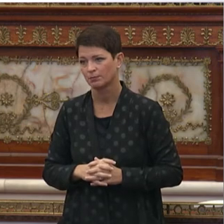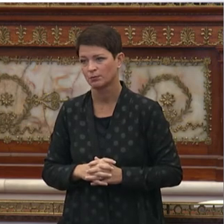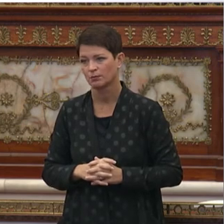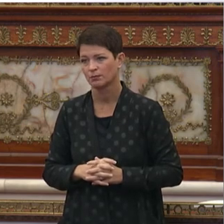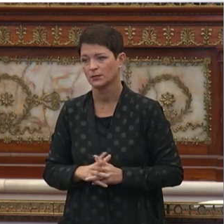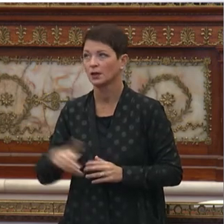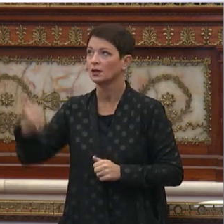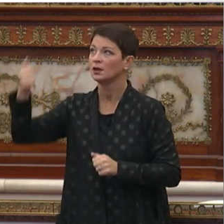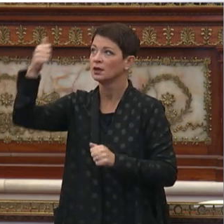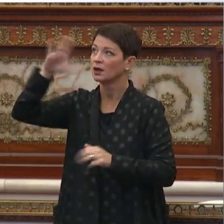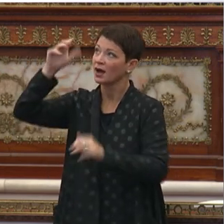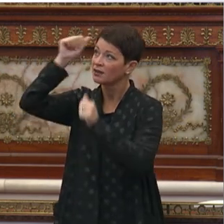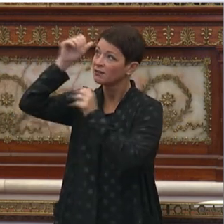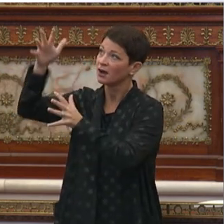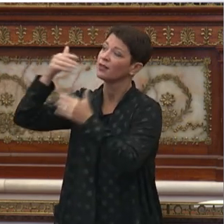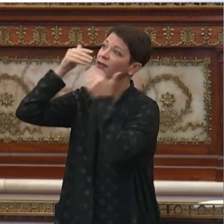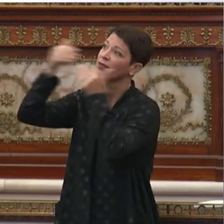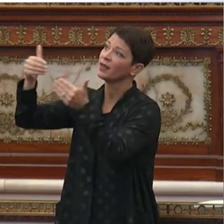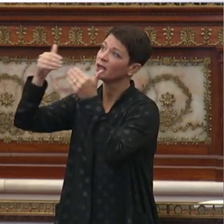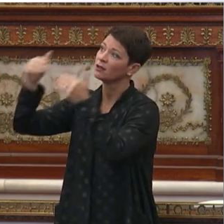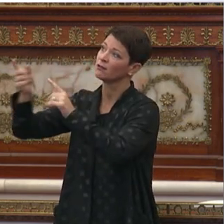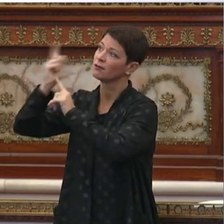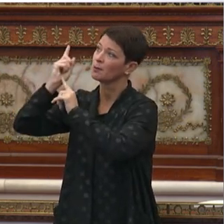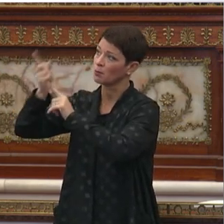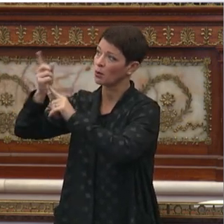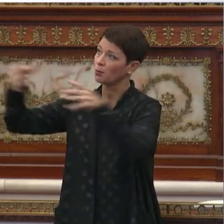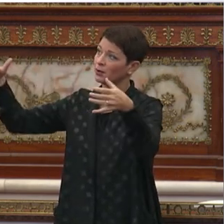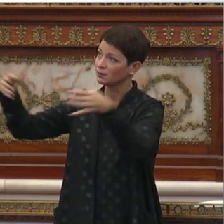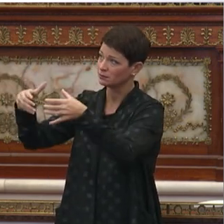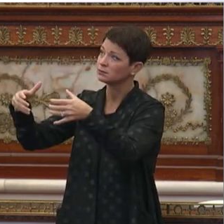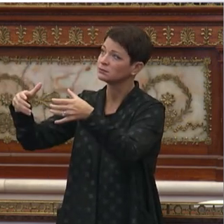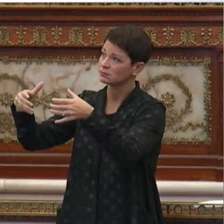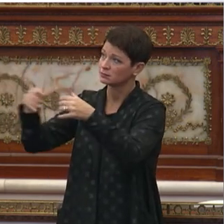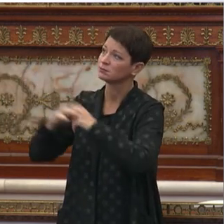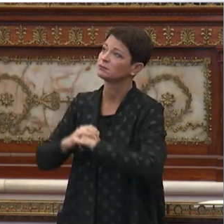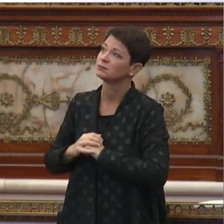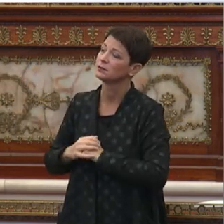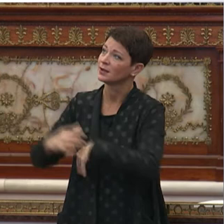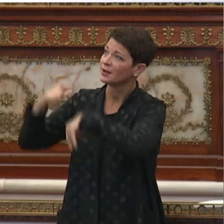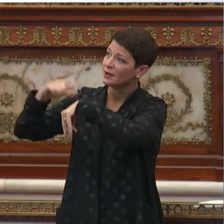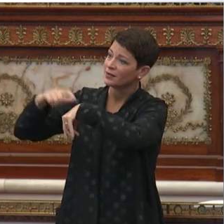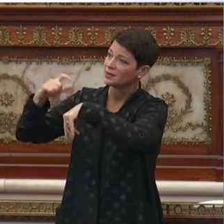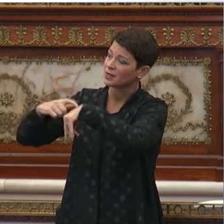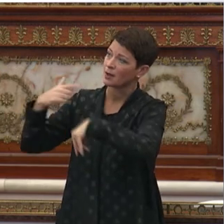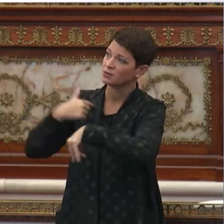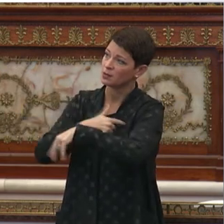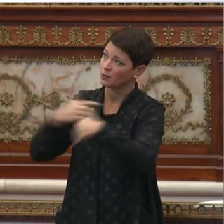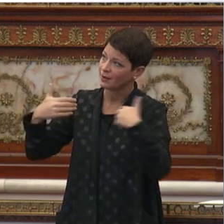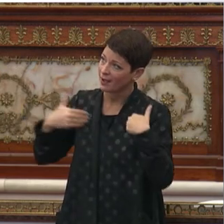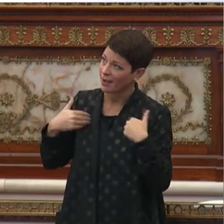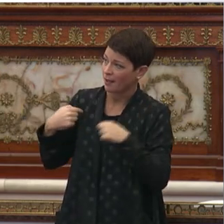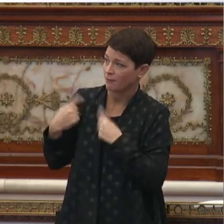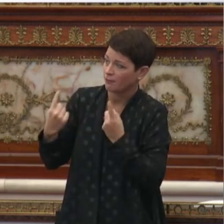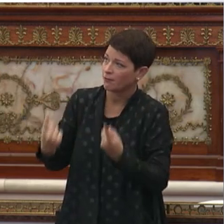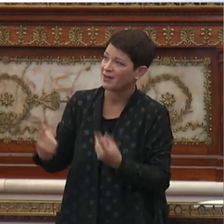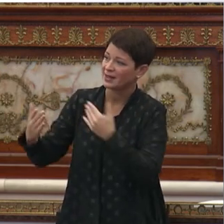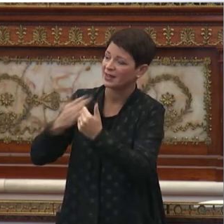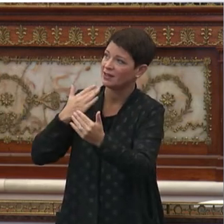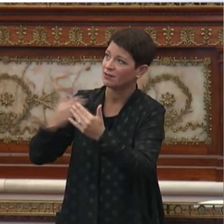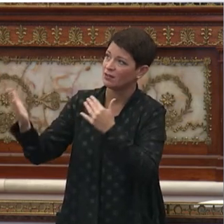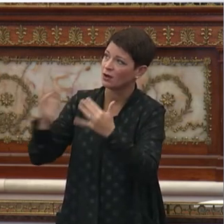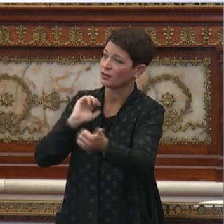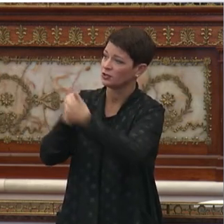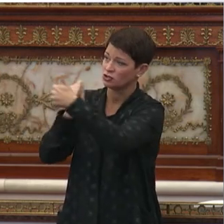Our God and Father, we do thank you for these moments, these times that we have, even though they're